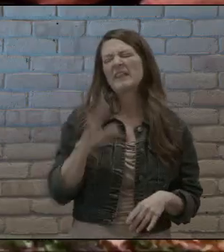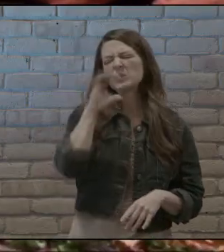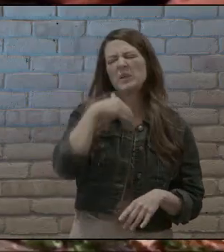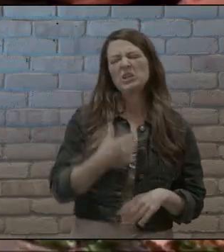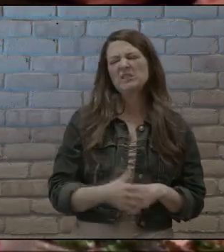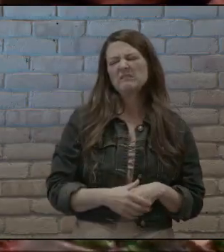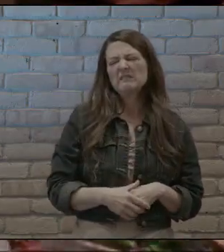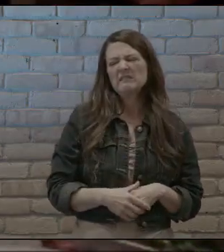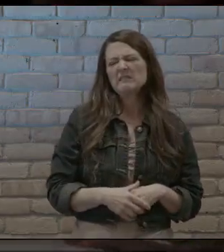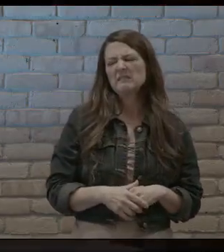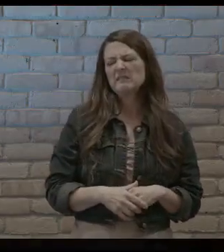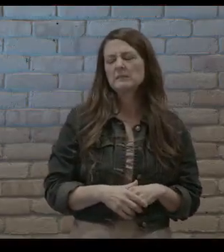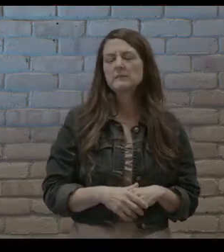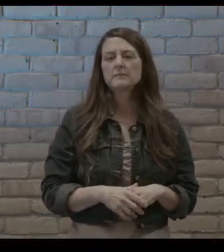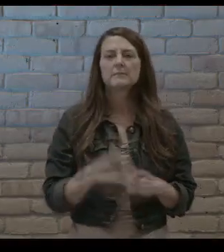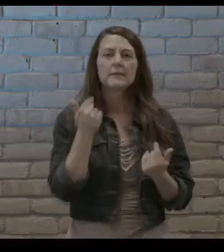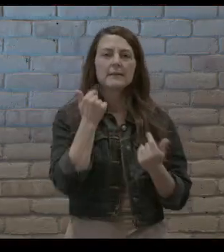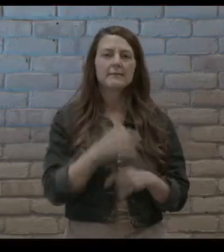weird.